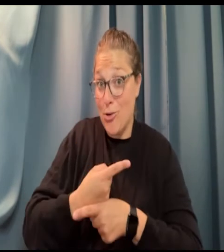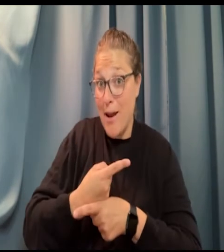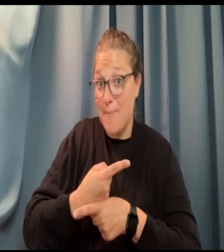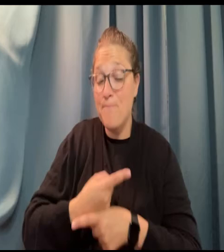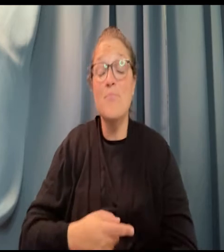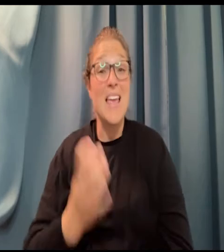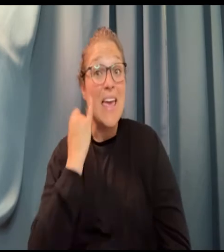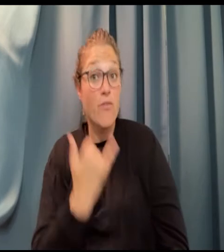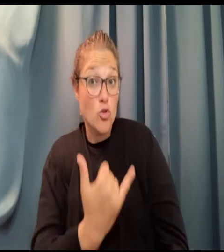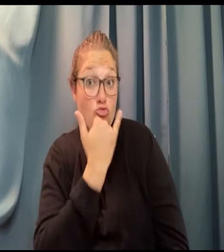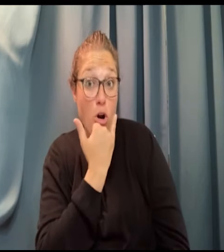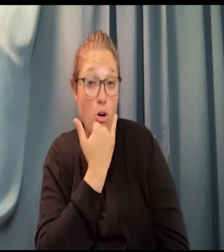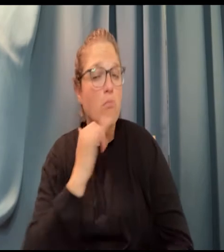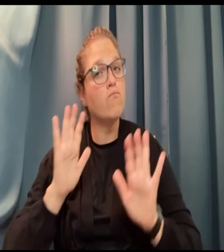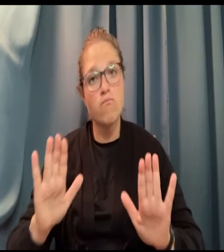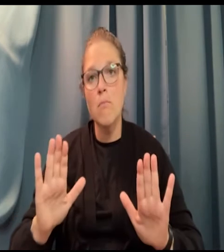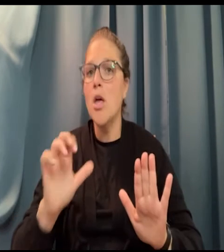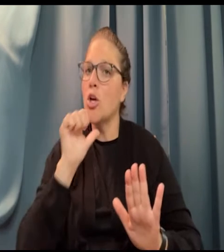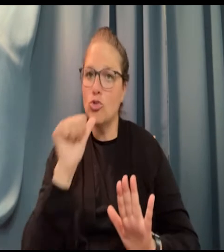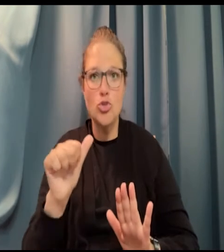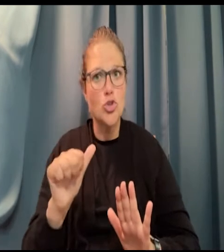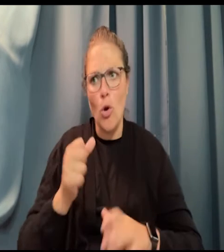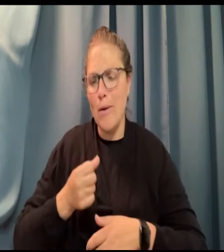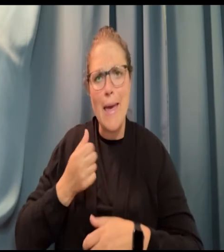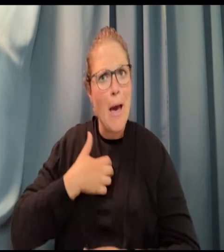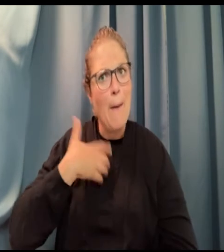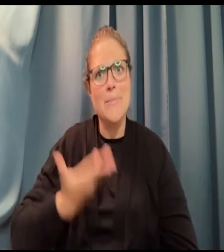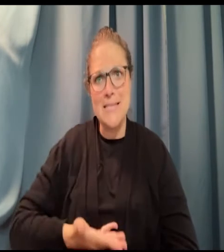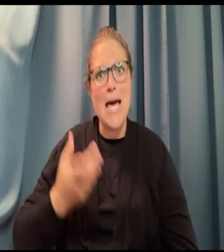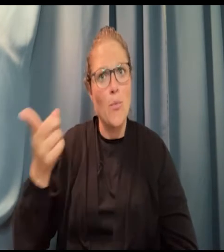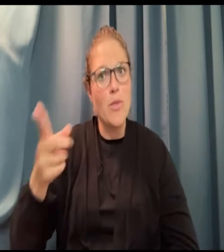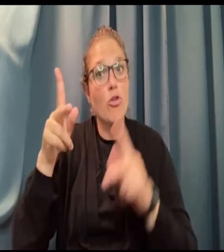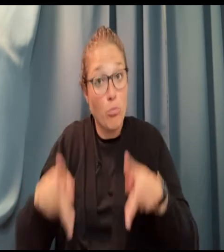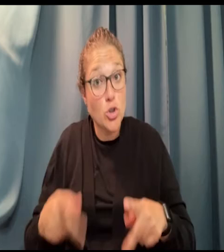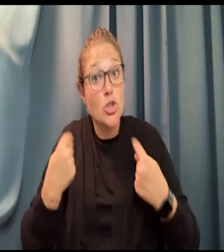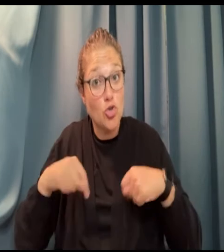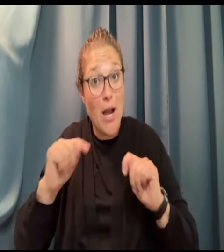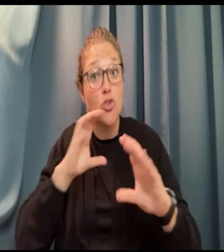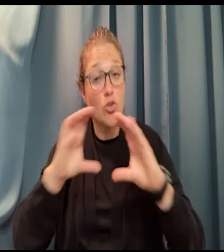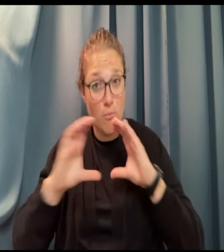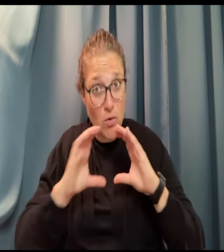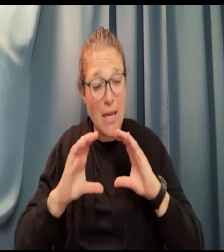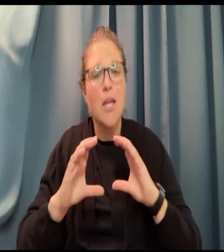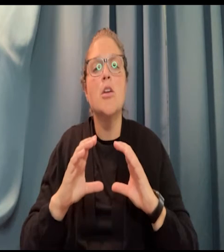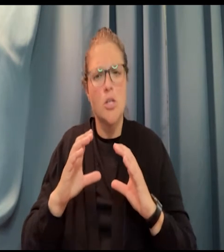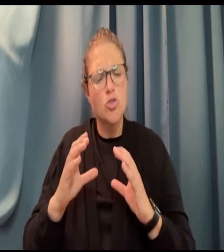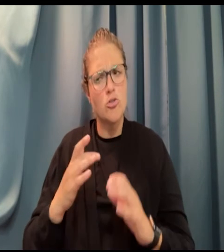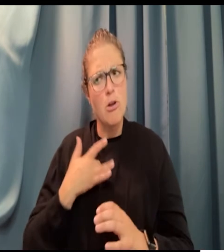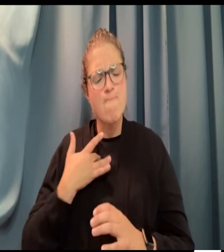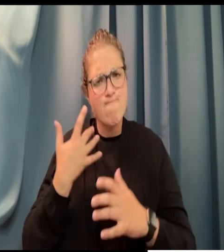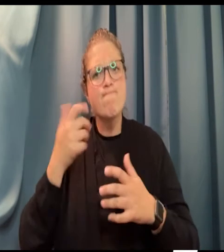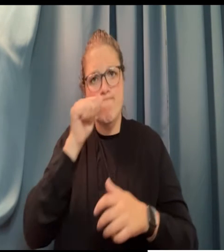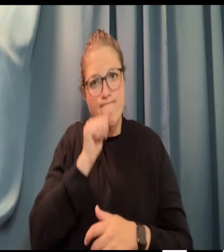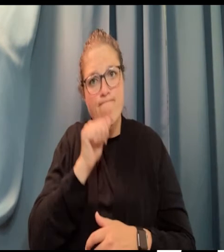getting the right answer. If you get frustrated, please don't take it out on the person trying to communicate with you. Just